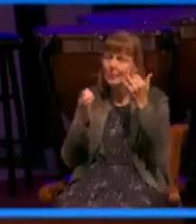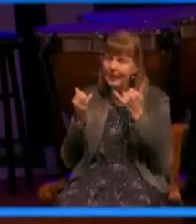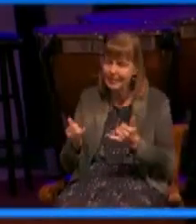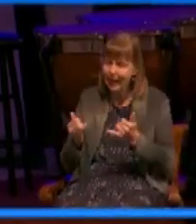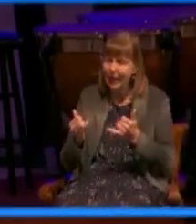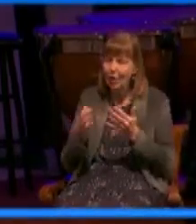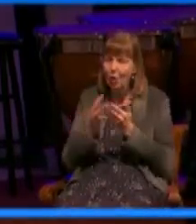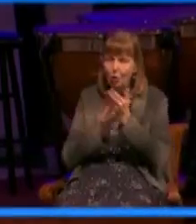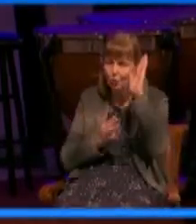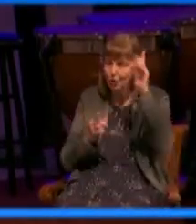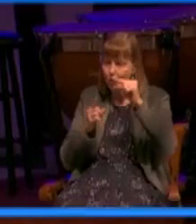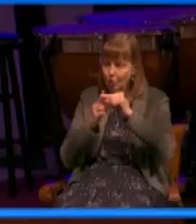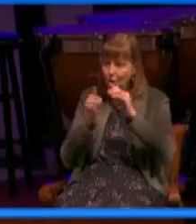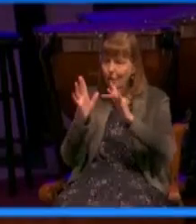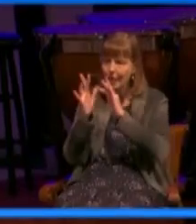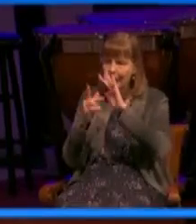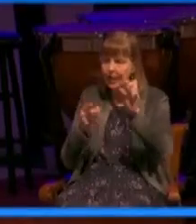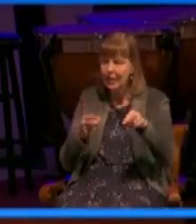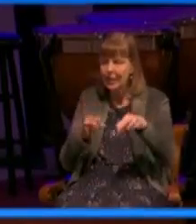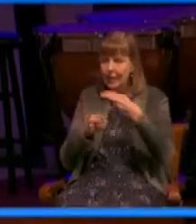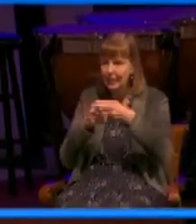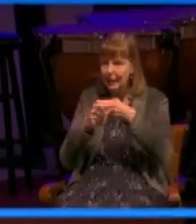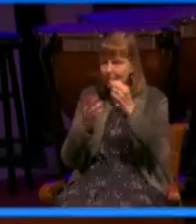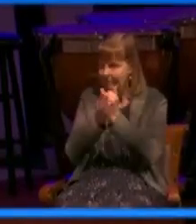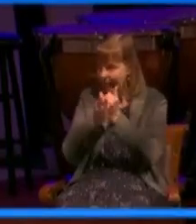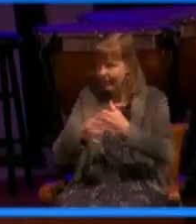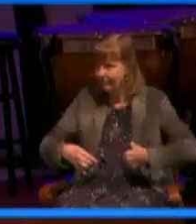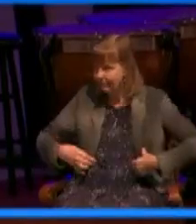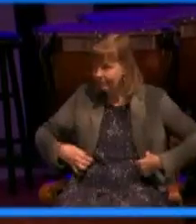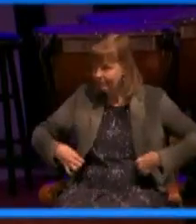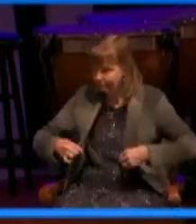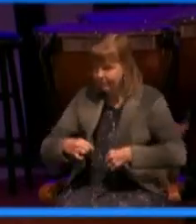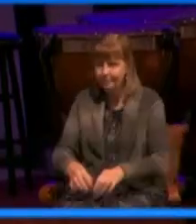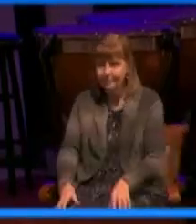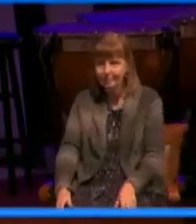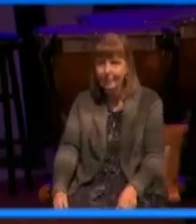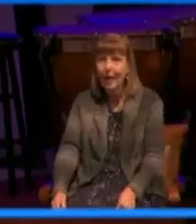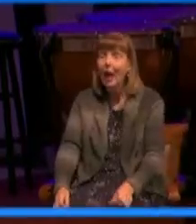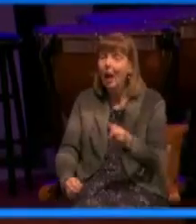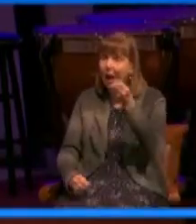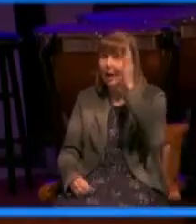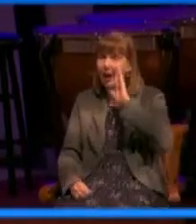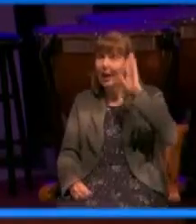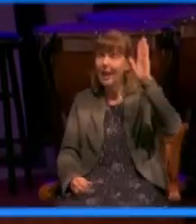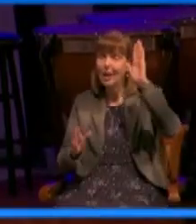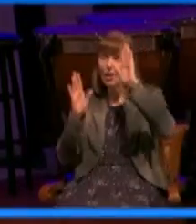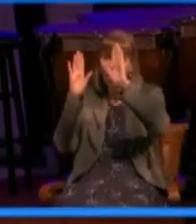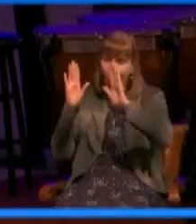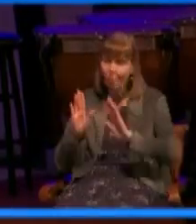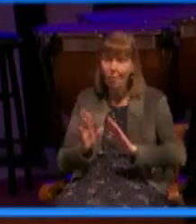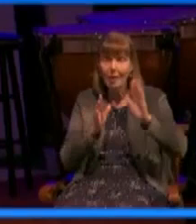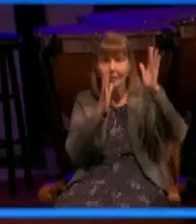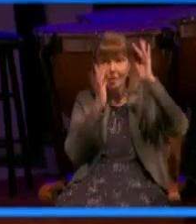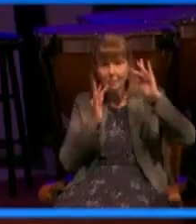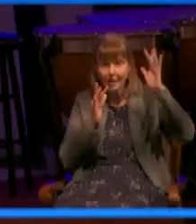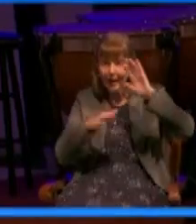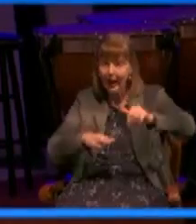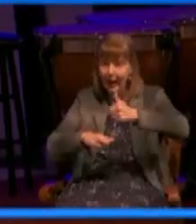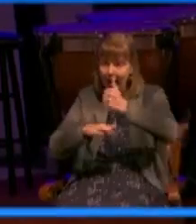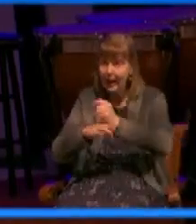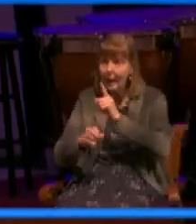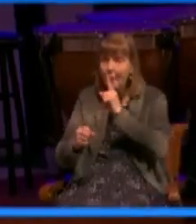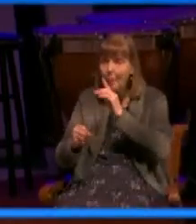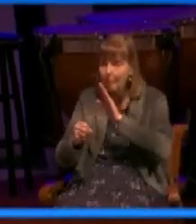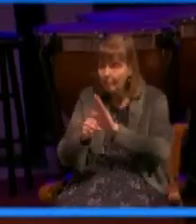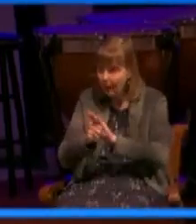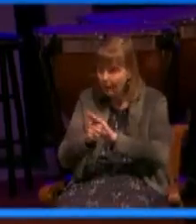Amen. God, in his divine and wonderful mercy, has established the promise of reconciling the